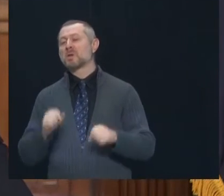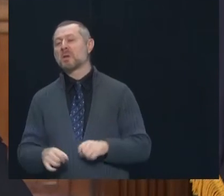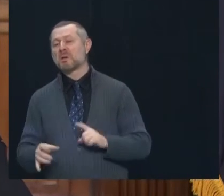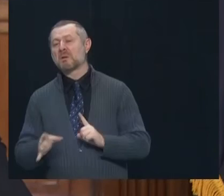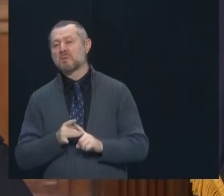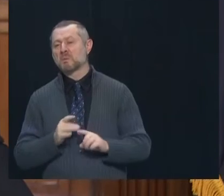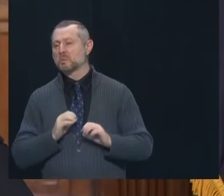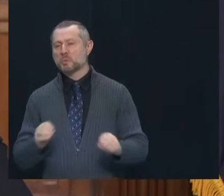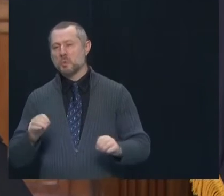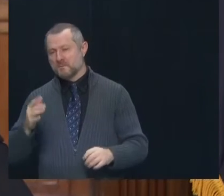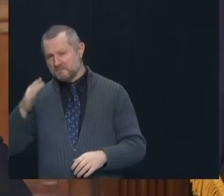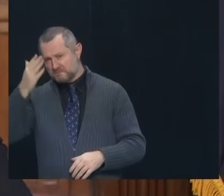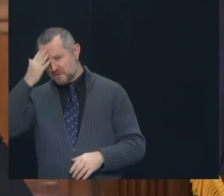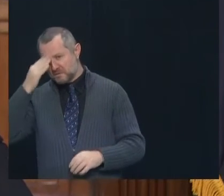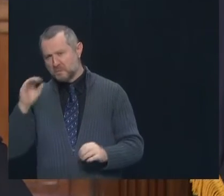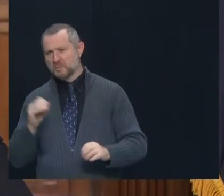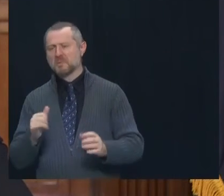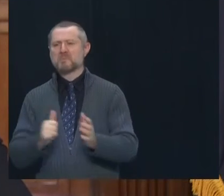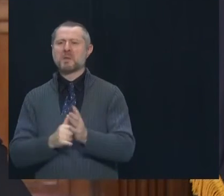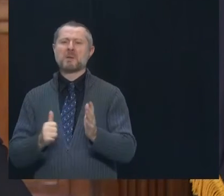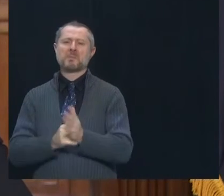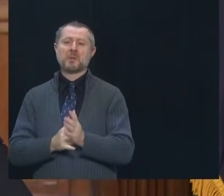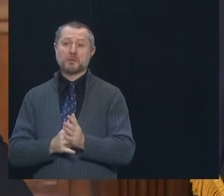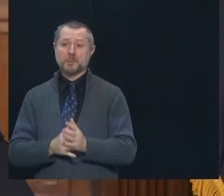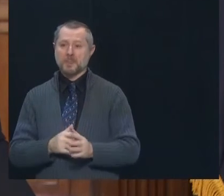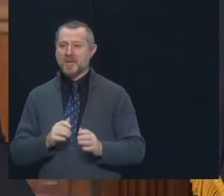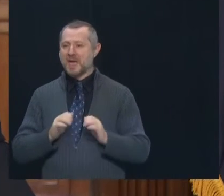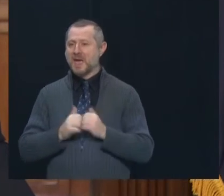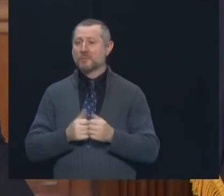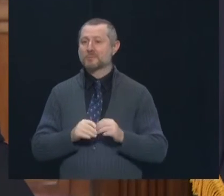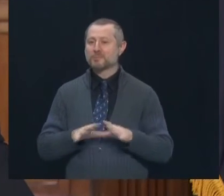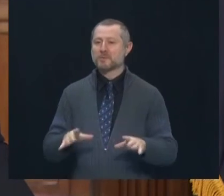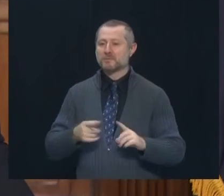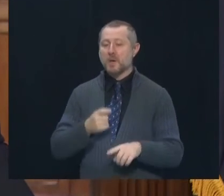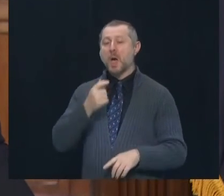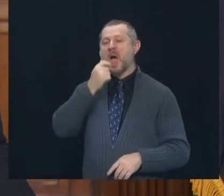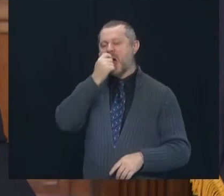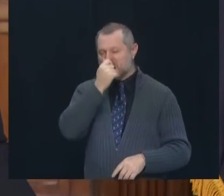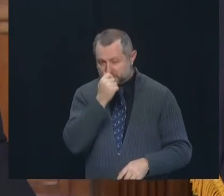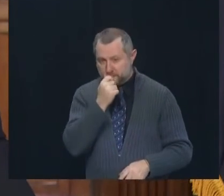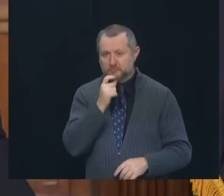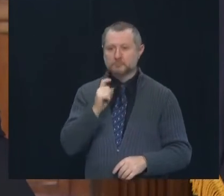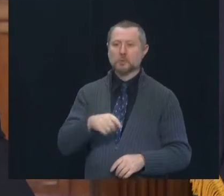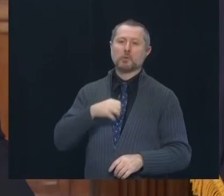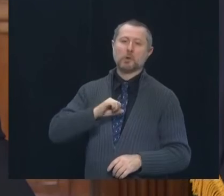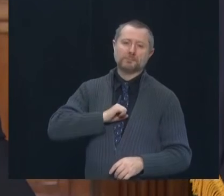came when a person sneezed or coughed or did something. That's where spread came from. And that's what people were